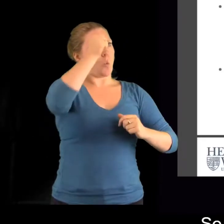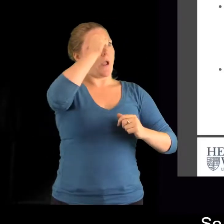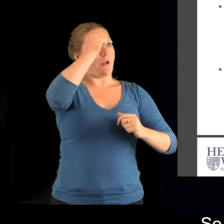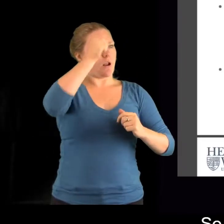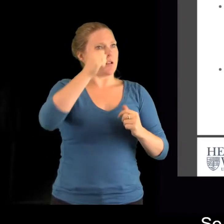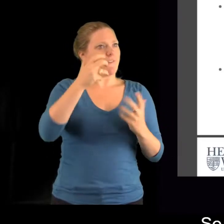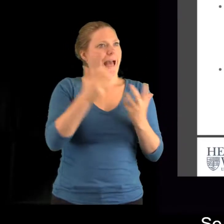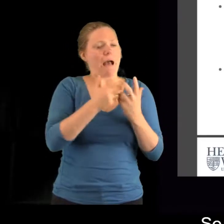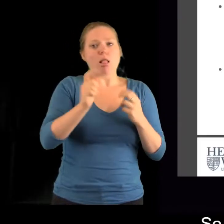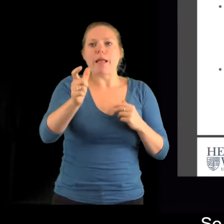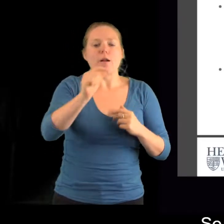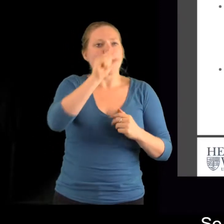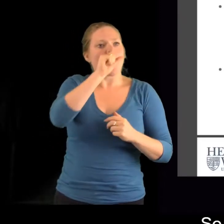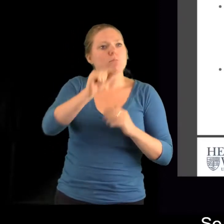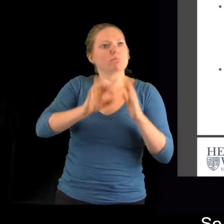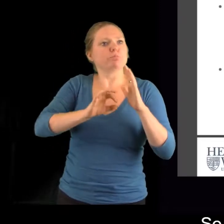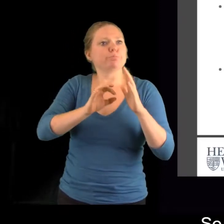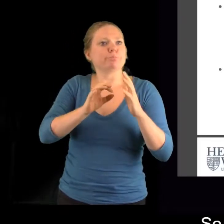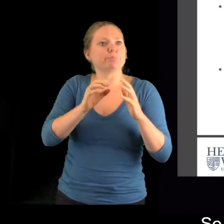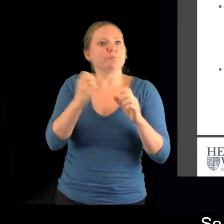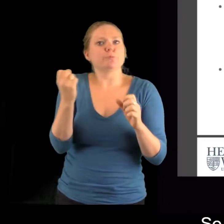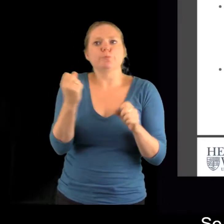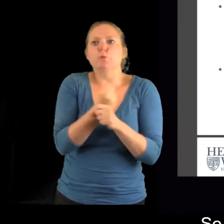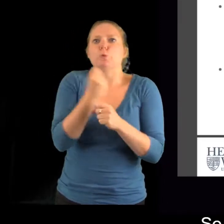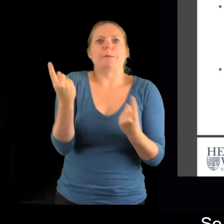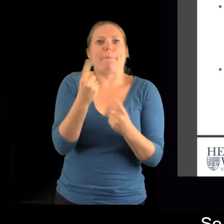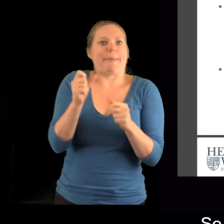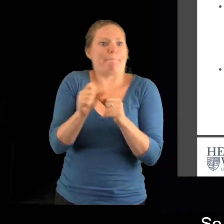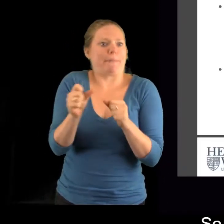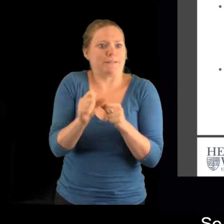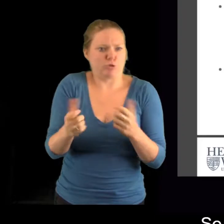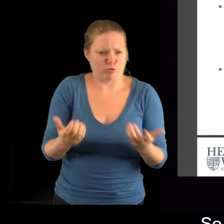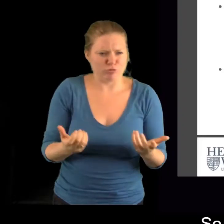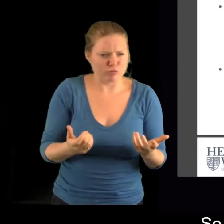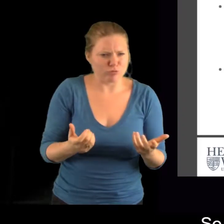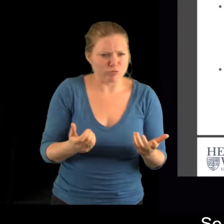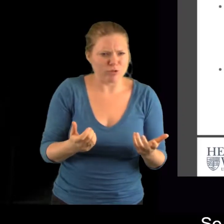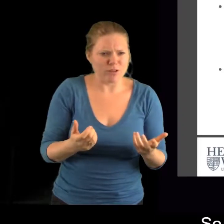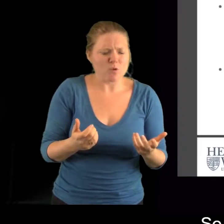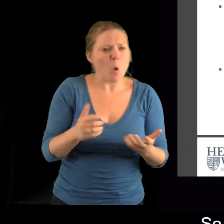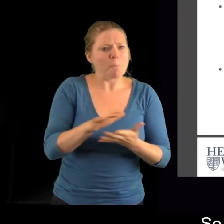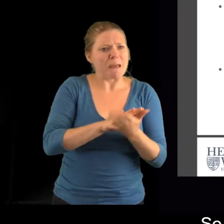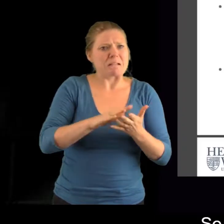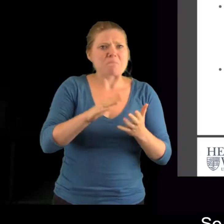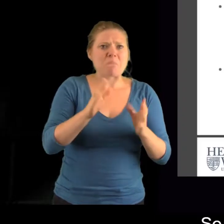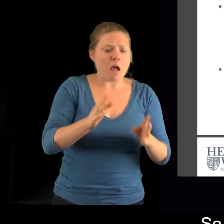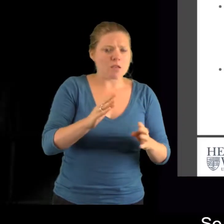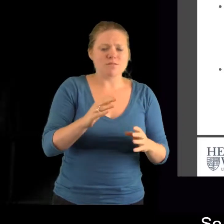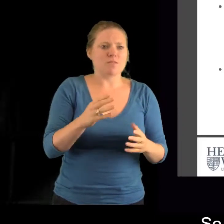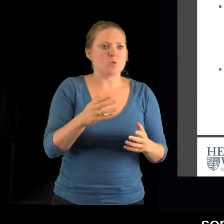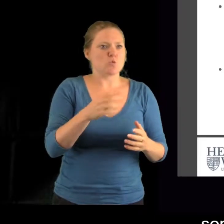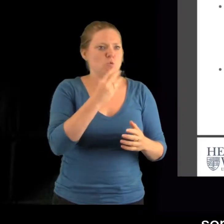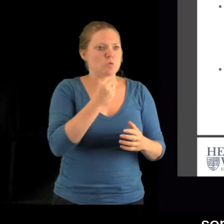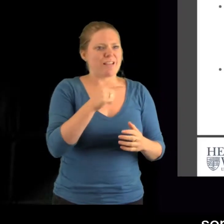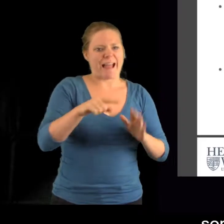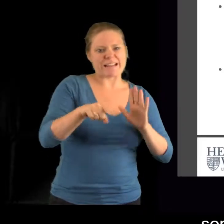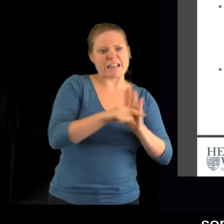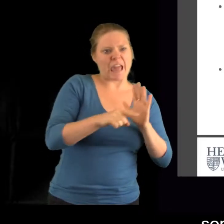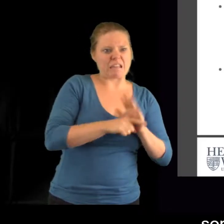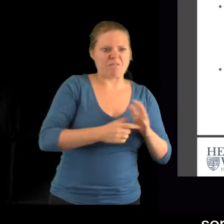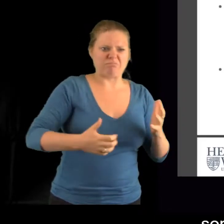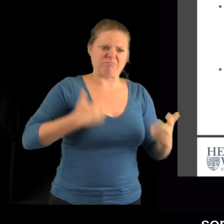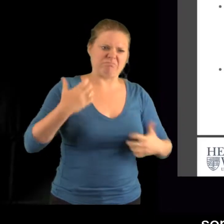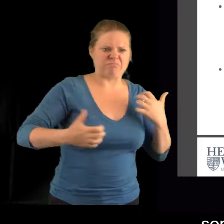someone might say, I had that problem. This is how I tackled it. Or, you're struggling with that particular skill. Here's some